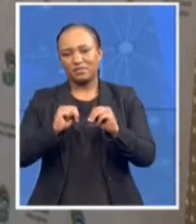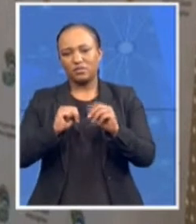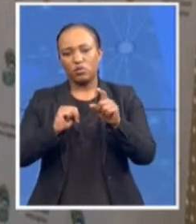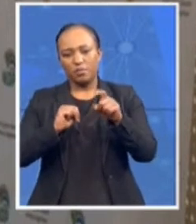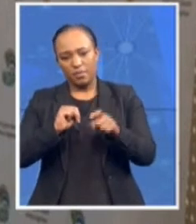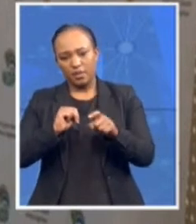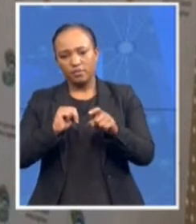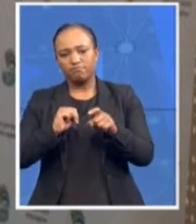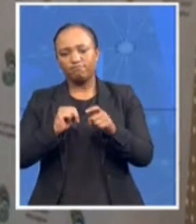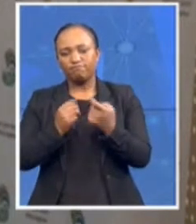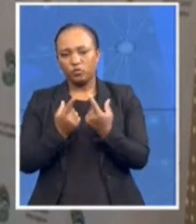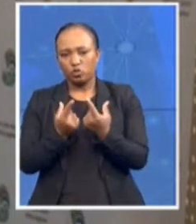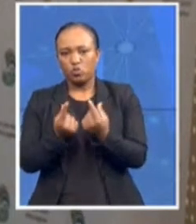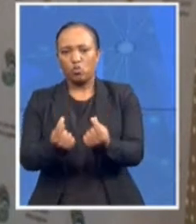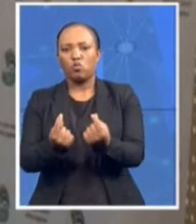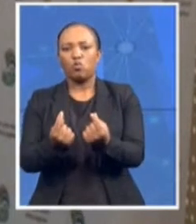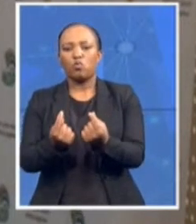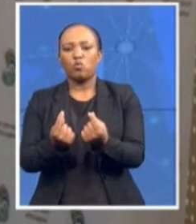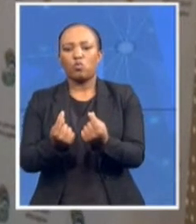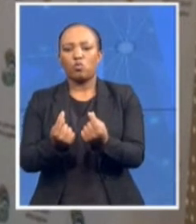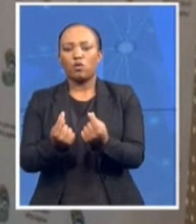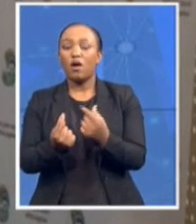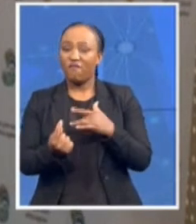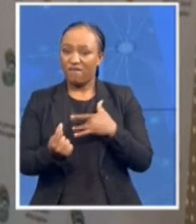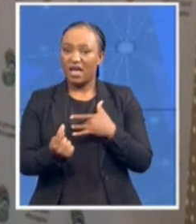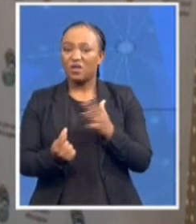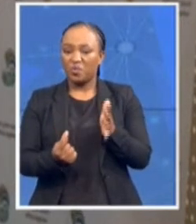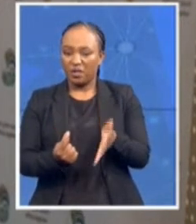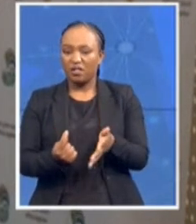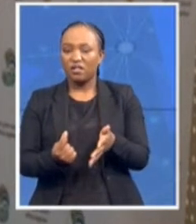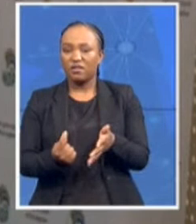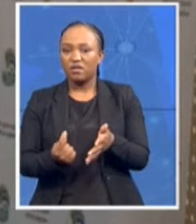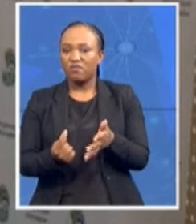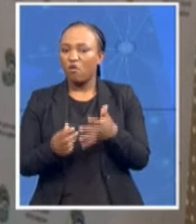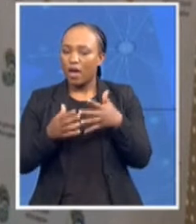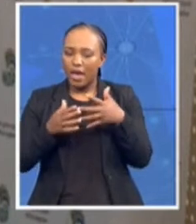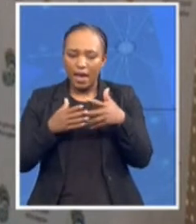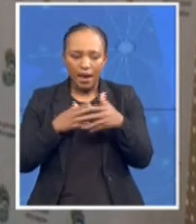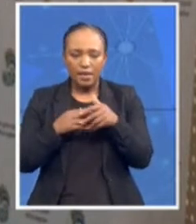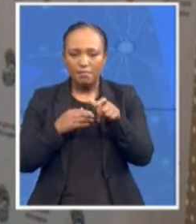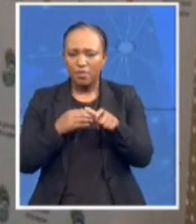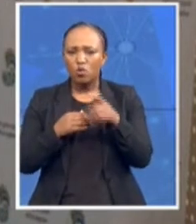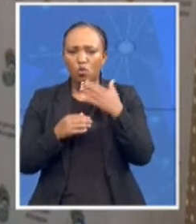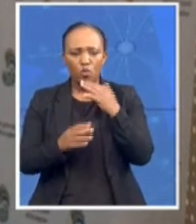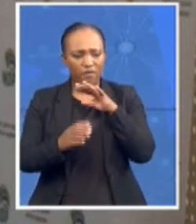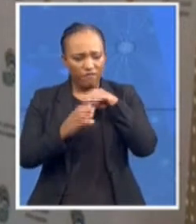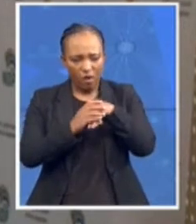felt by anybody who is involved. Because we cannot,